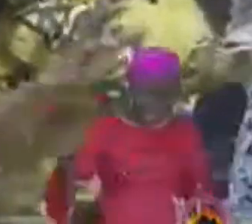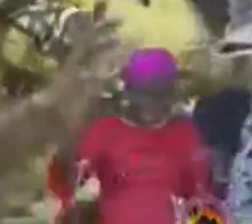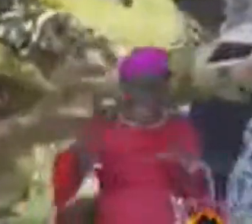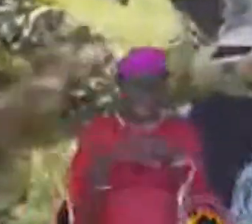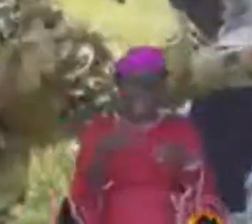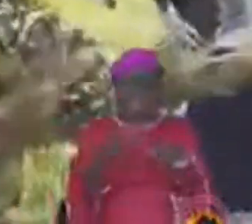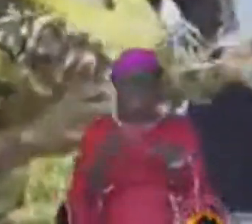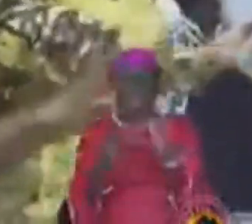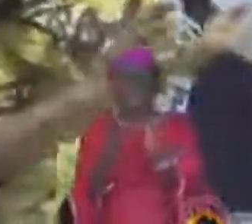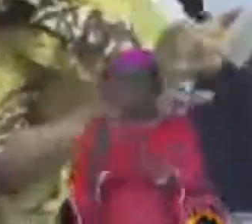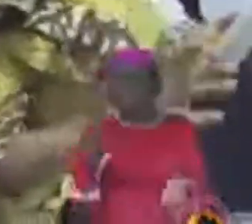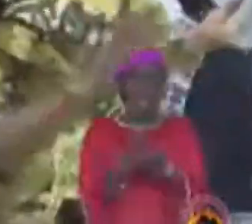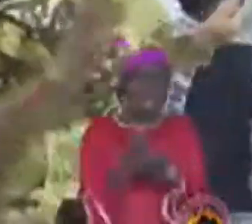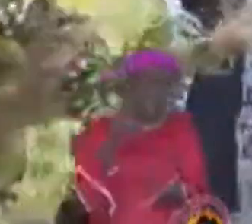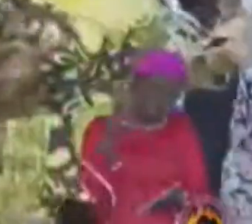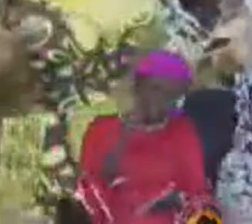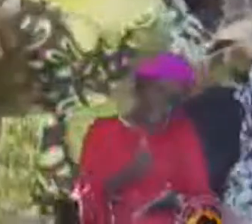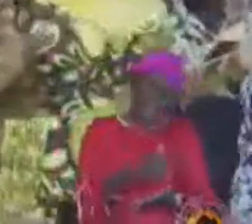Jesus.